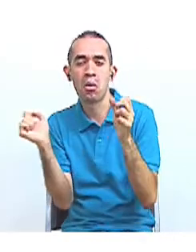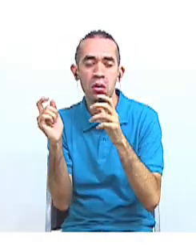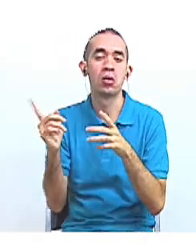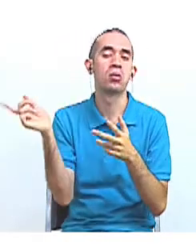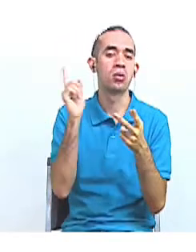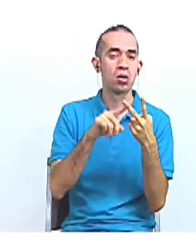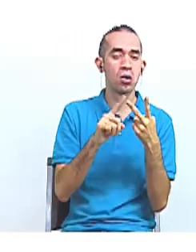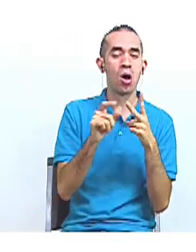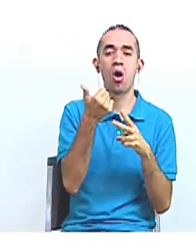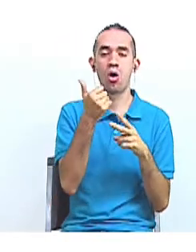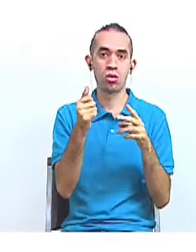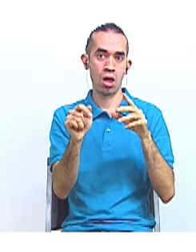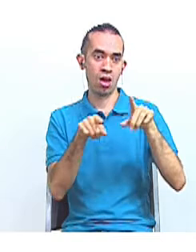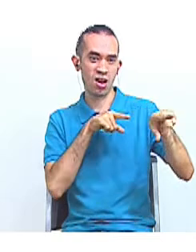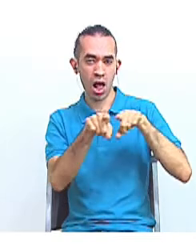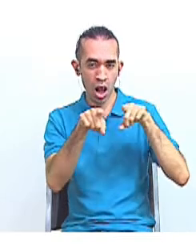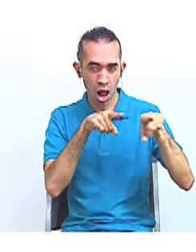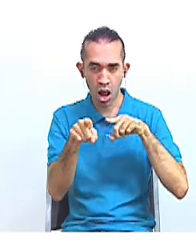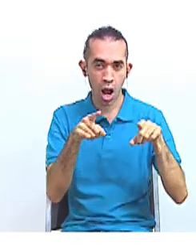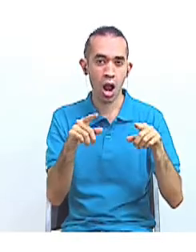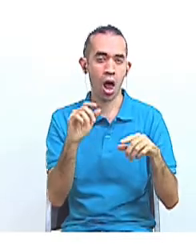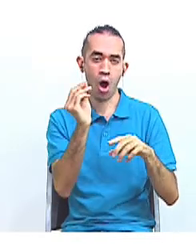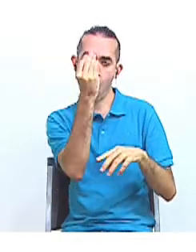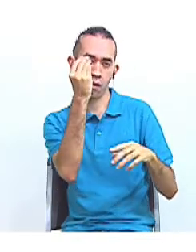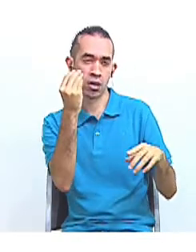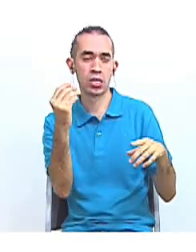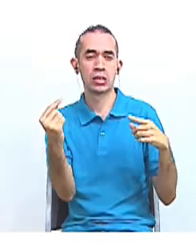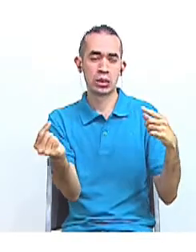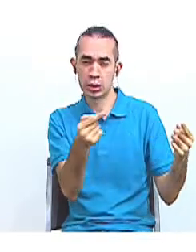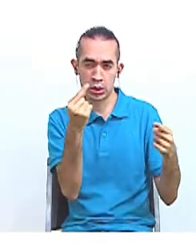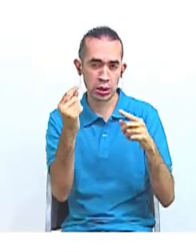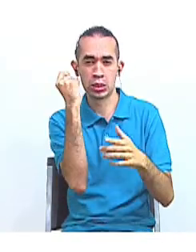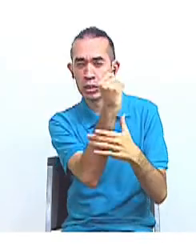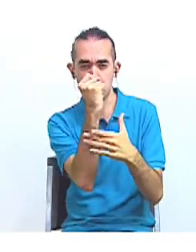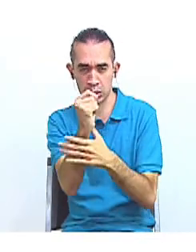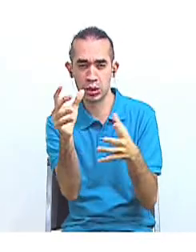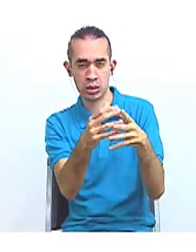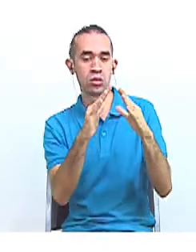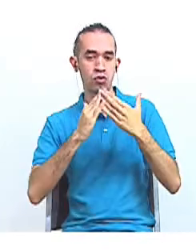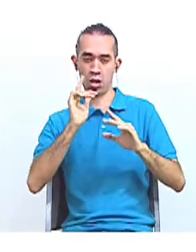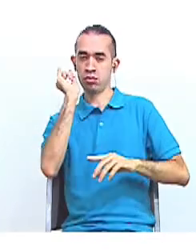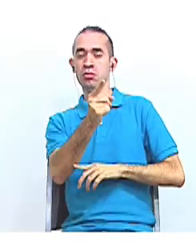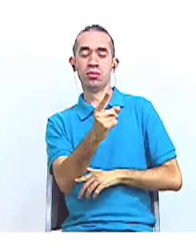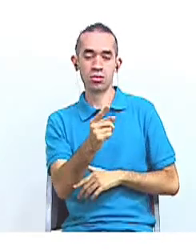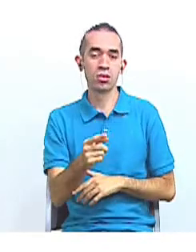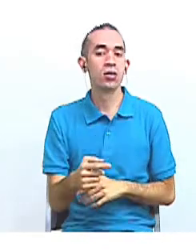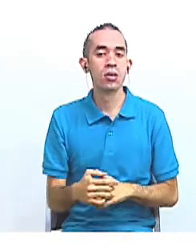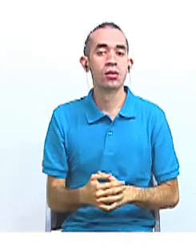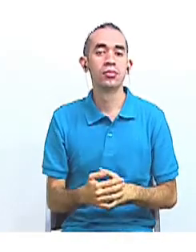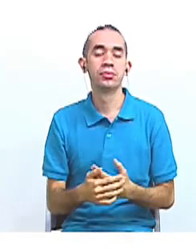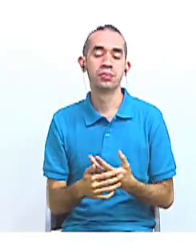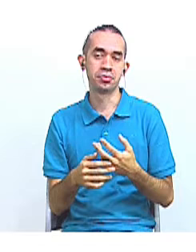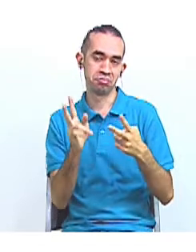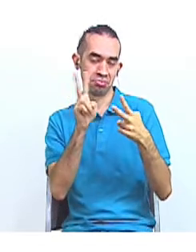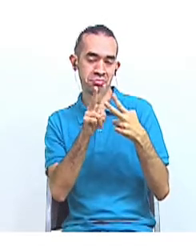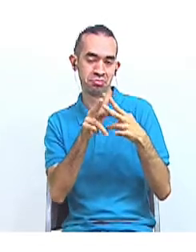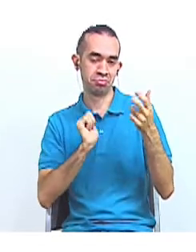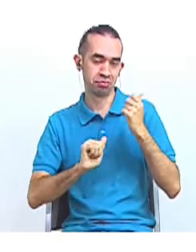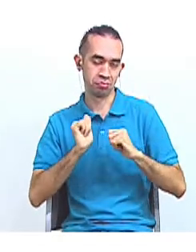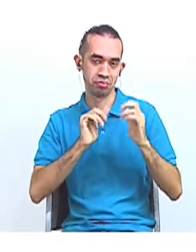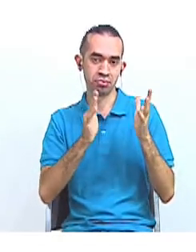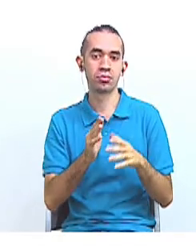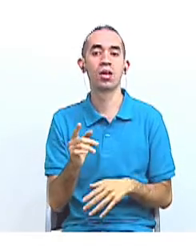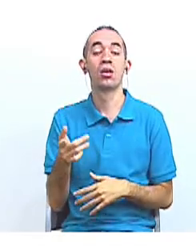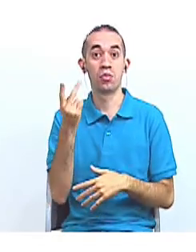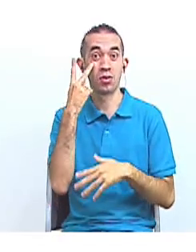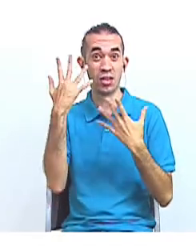are the 2 different films that we're talking about today in the case of this text that you had,